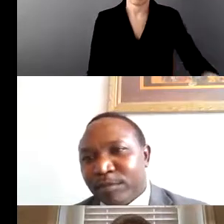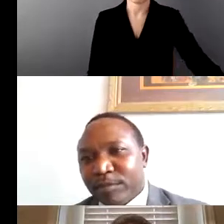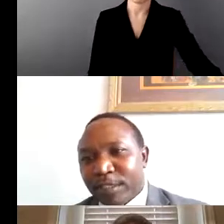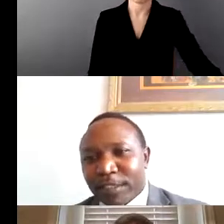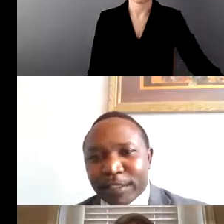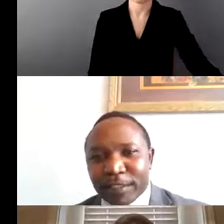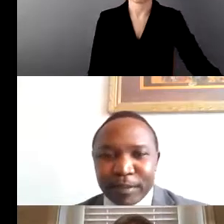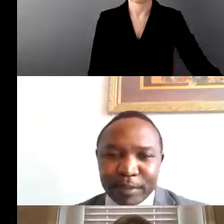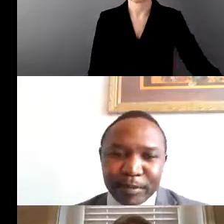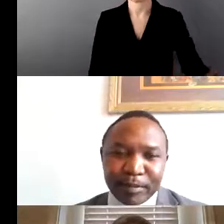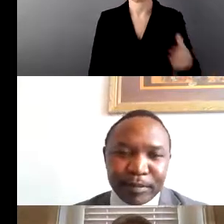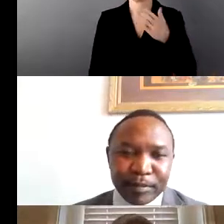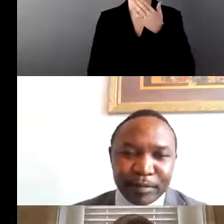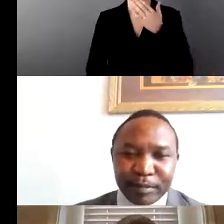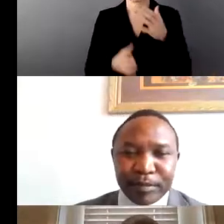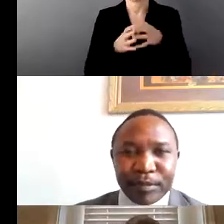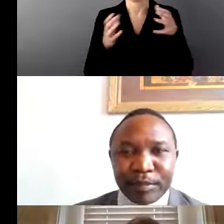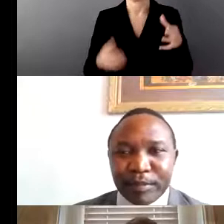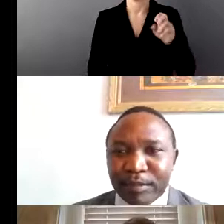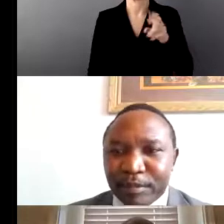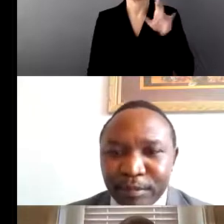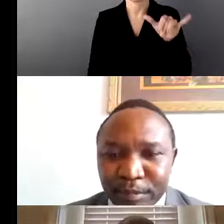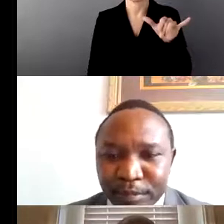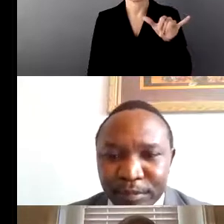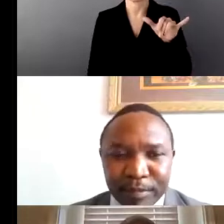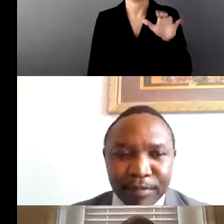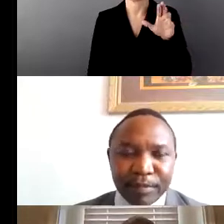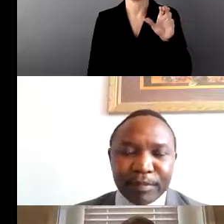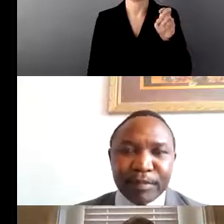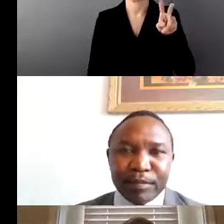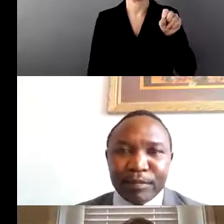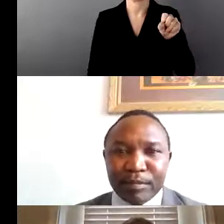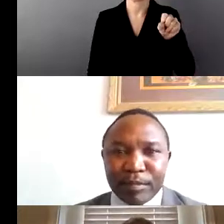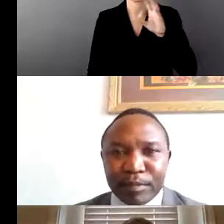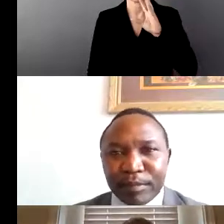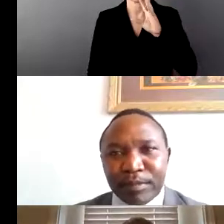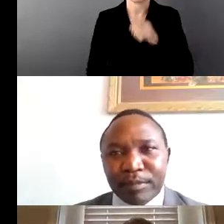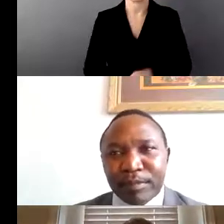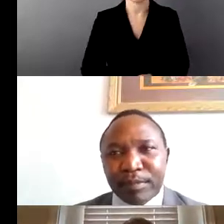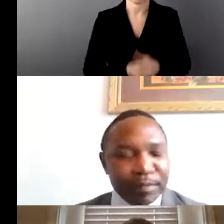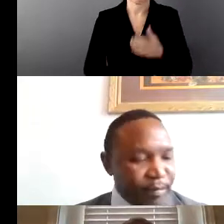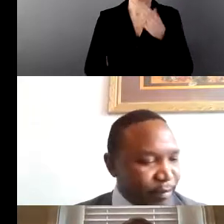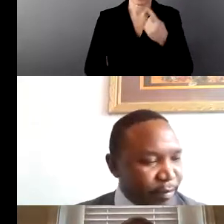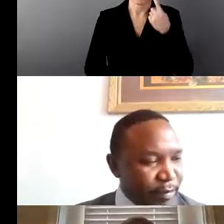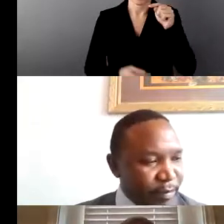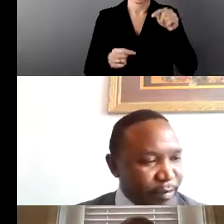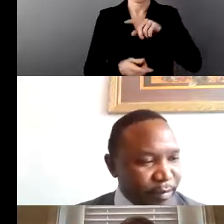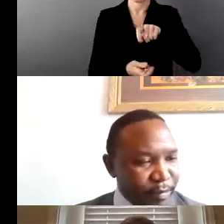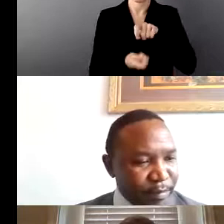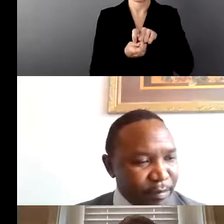Great. Thank you very much to all of our presenters for this particular session. Very